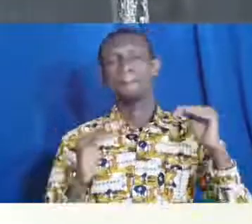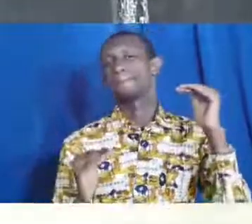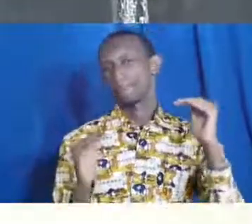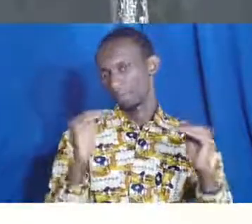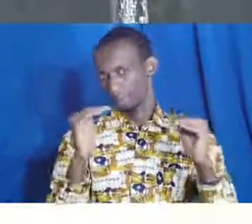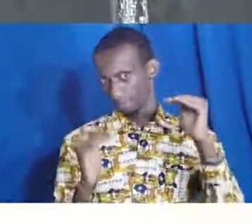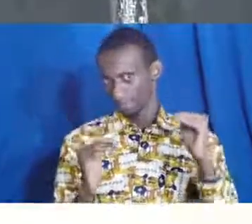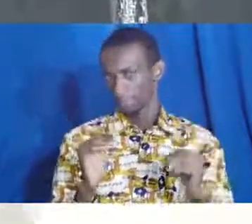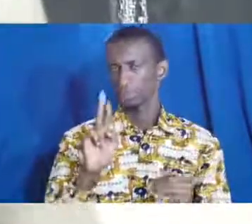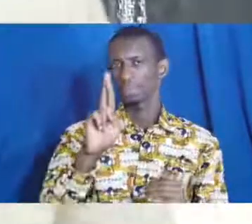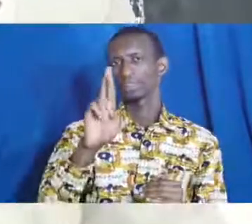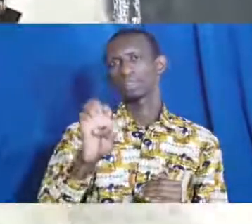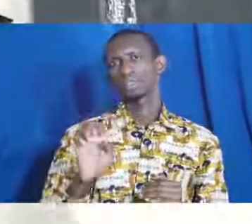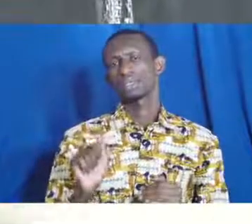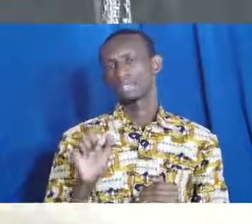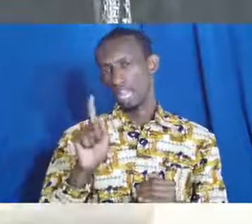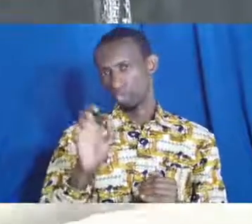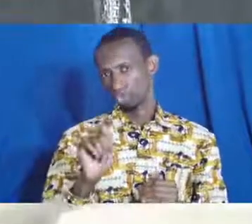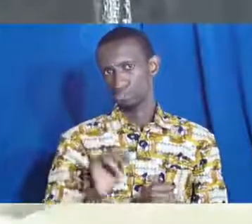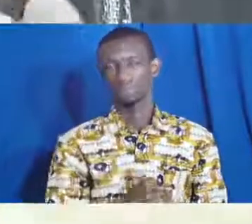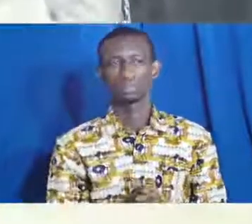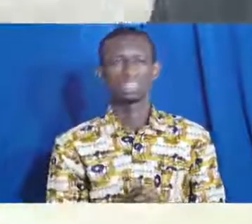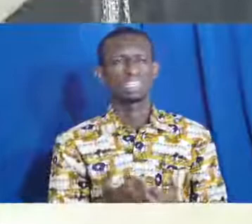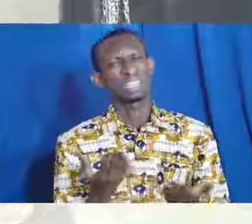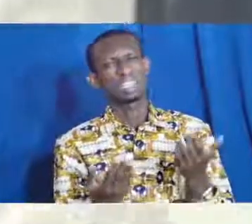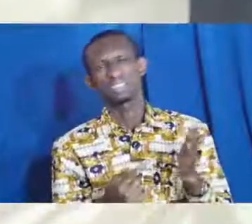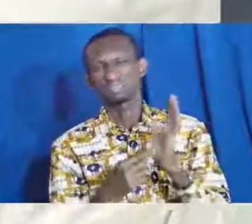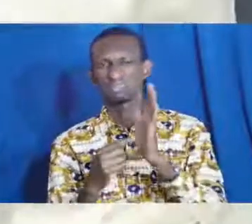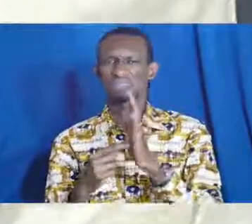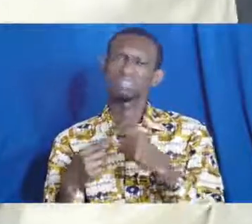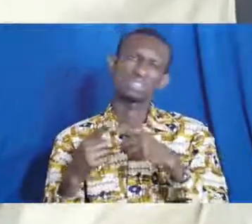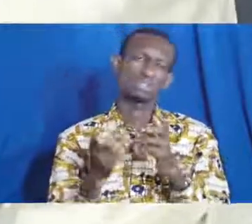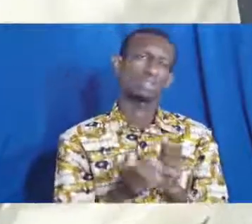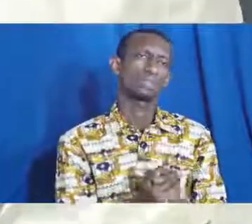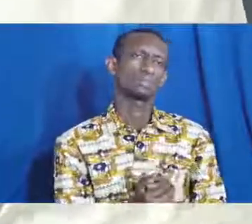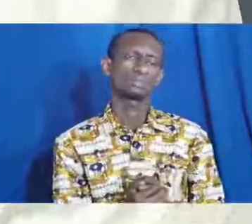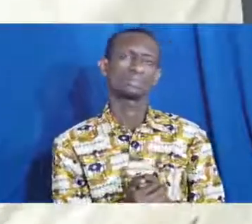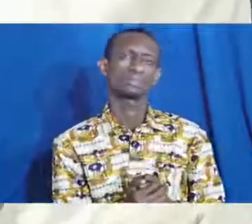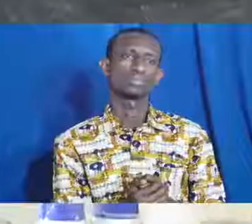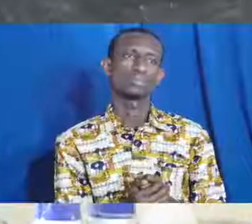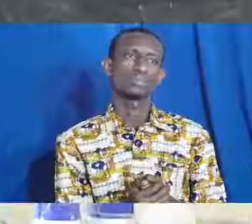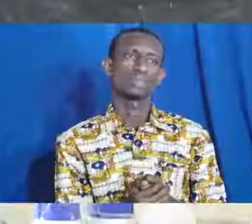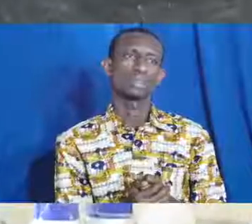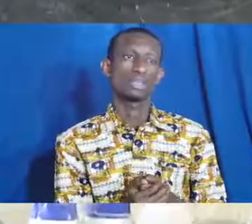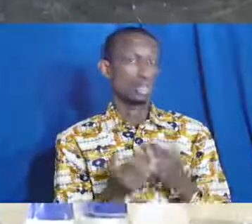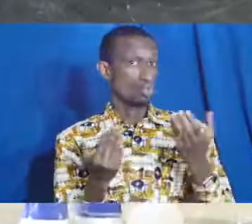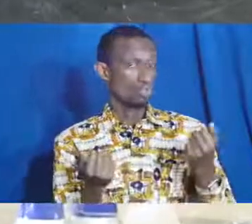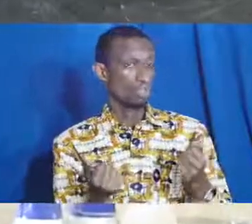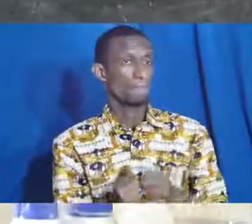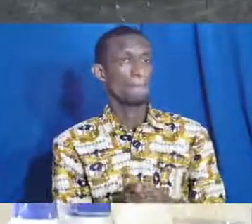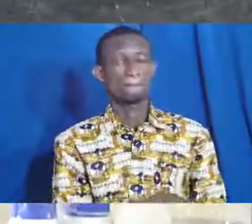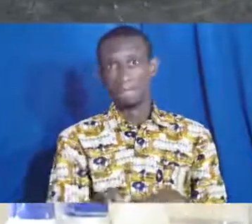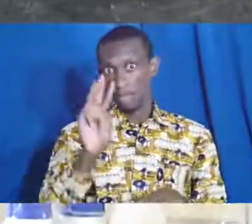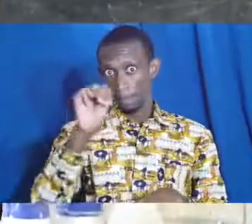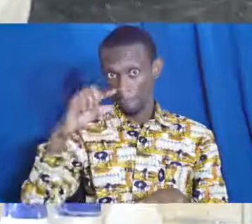other examples as well of the combustion reaction. So we have magnesium combining